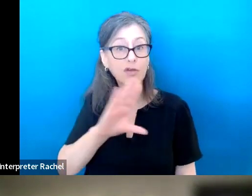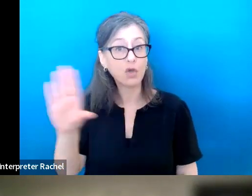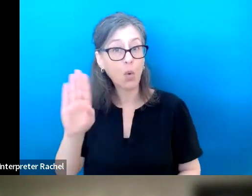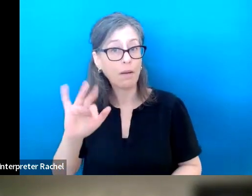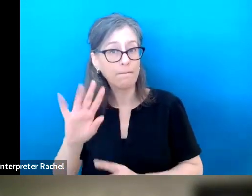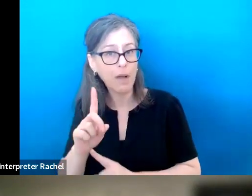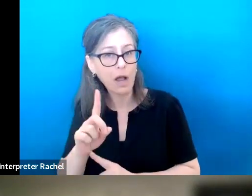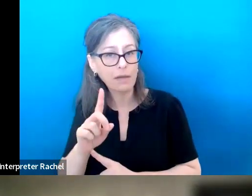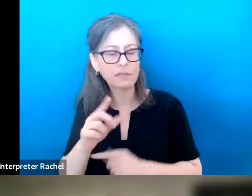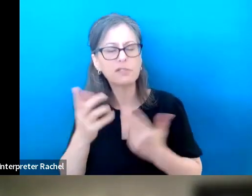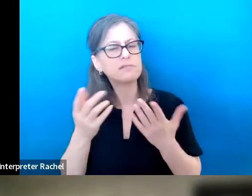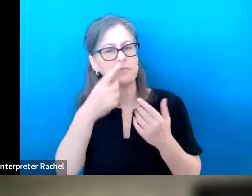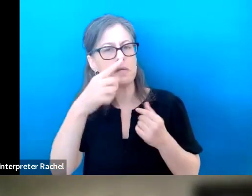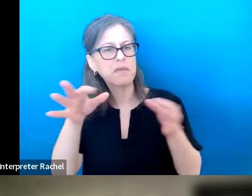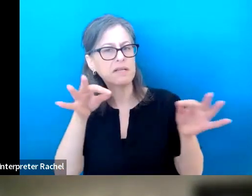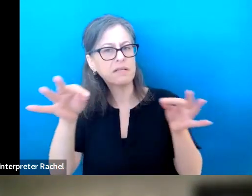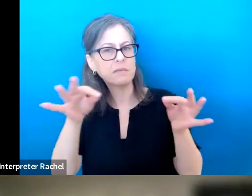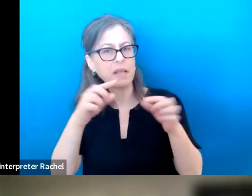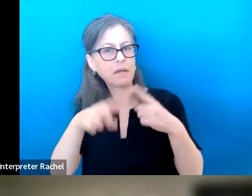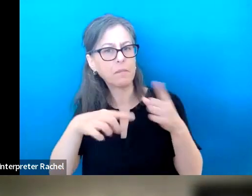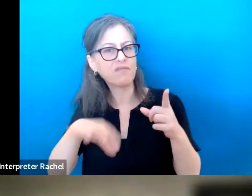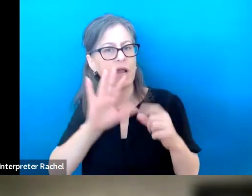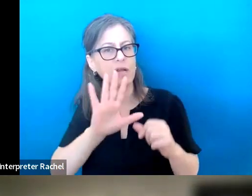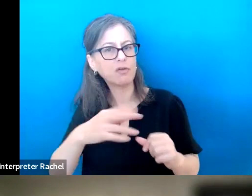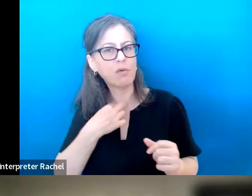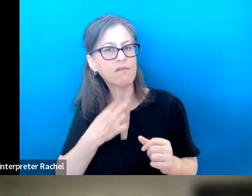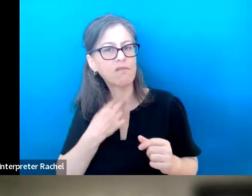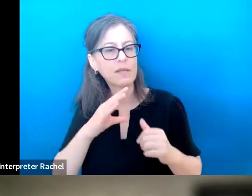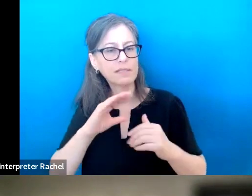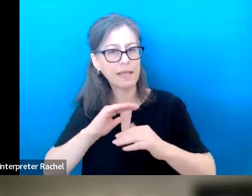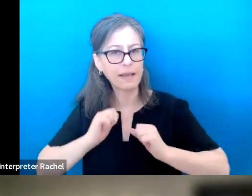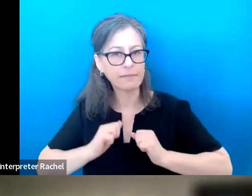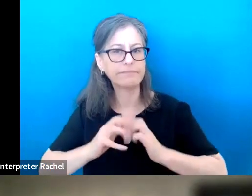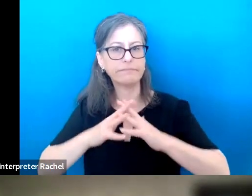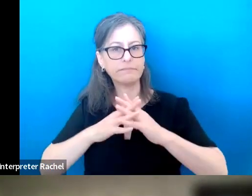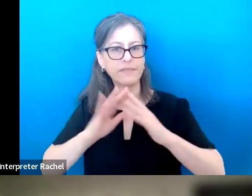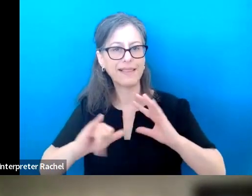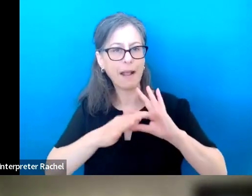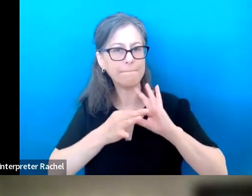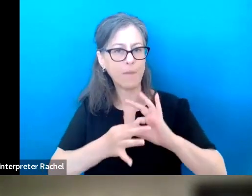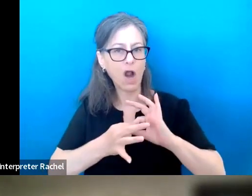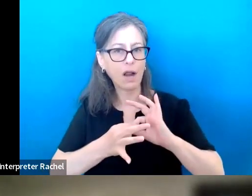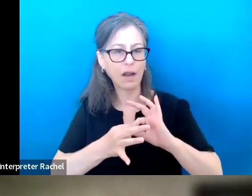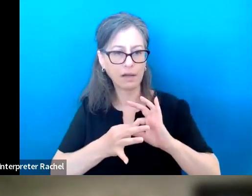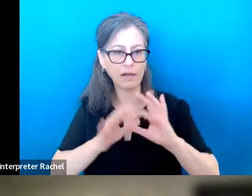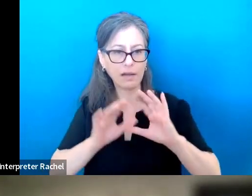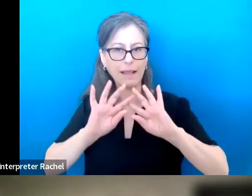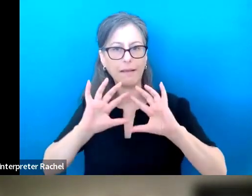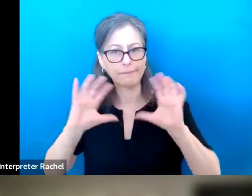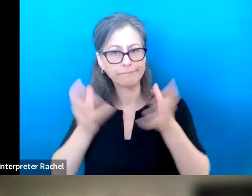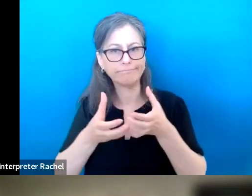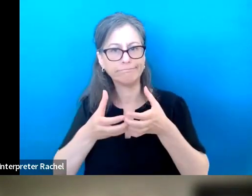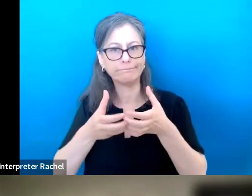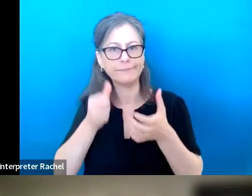talk about kind of finding your voice and also building this bond, this, band of sisters,